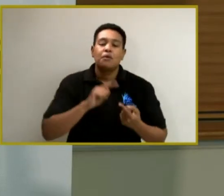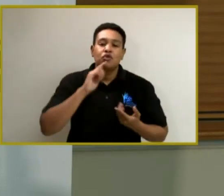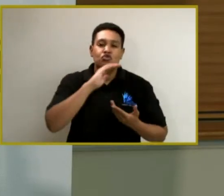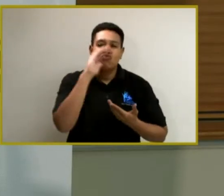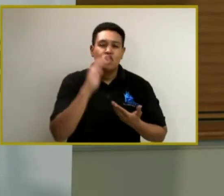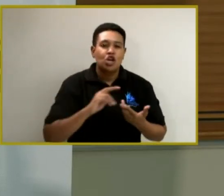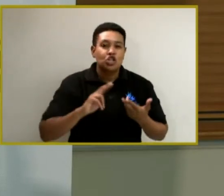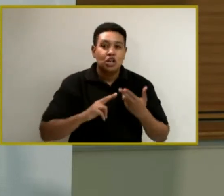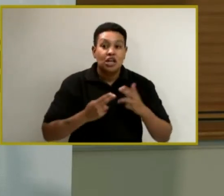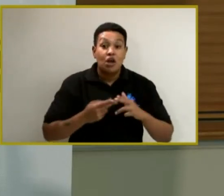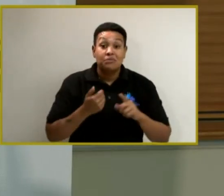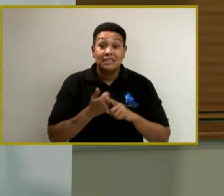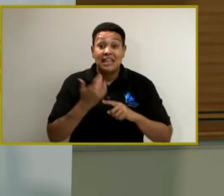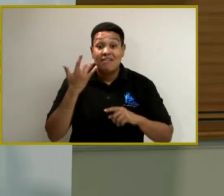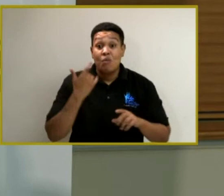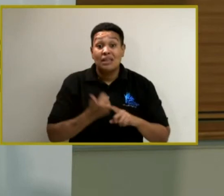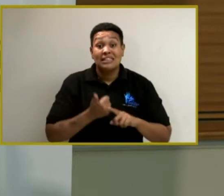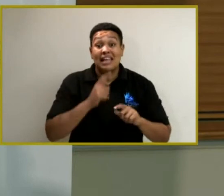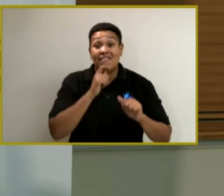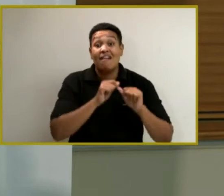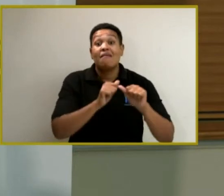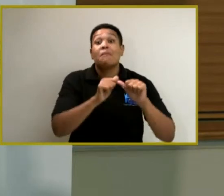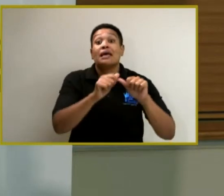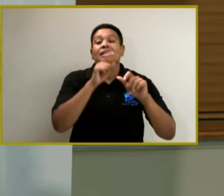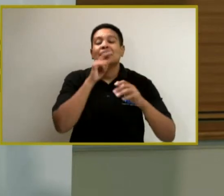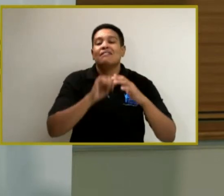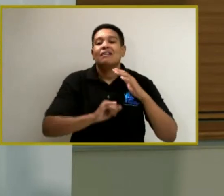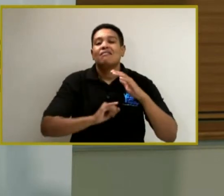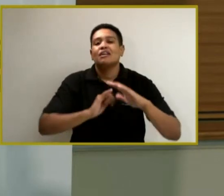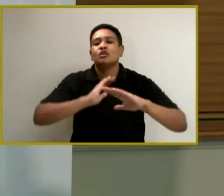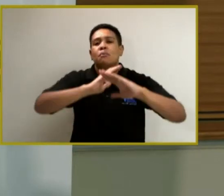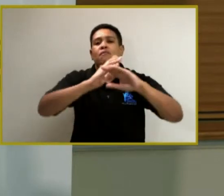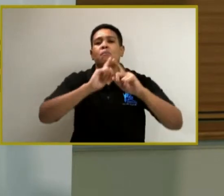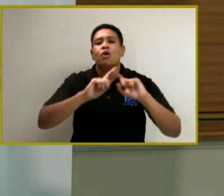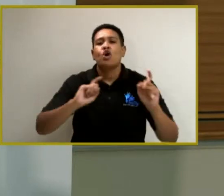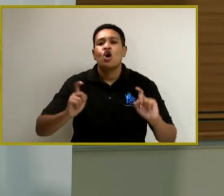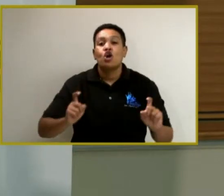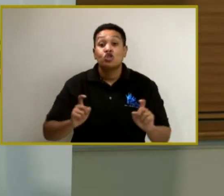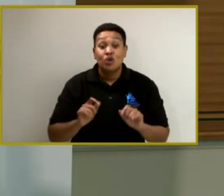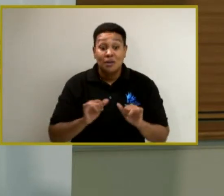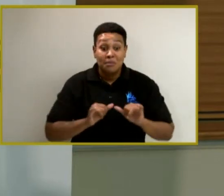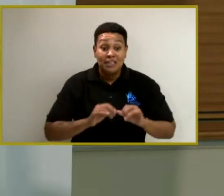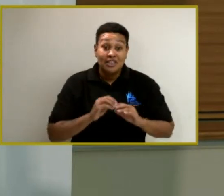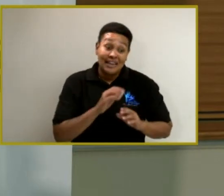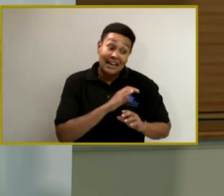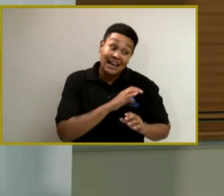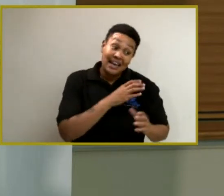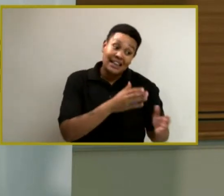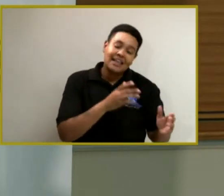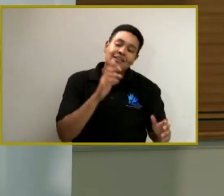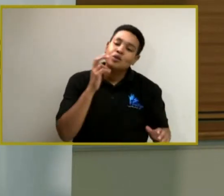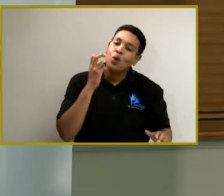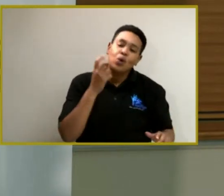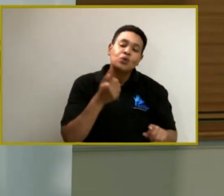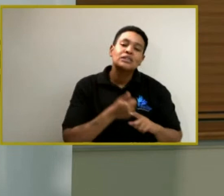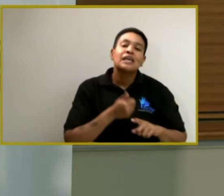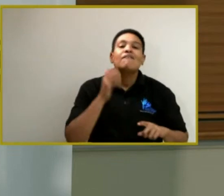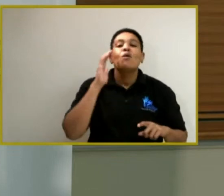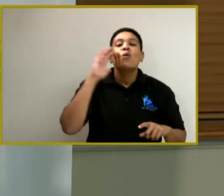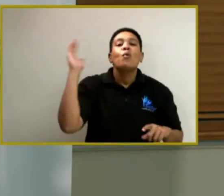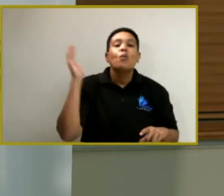in numbers because of maintaining of infection prevention and control measures in the clinics, there's no doubt that it